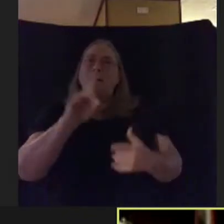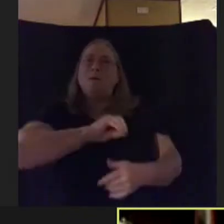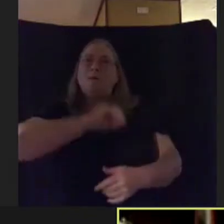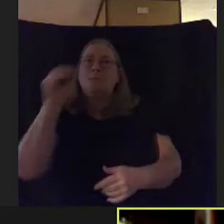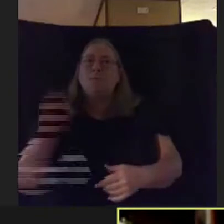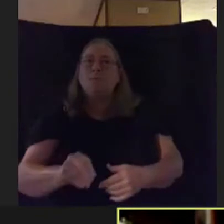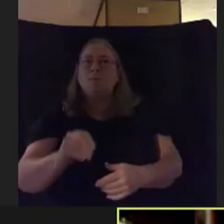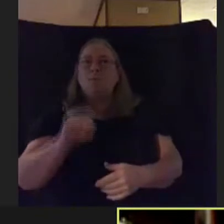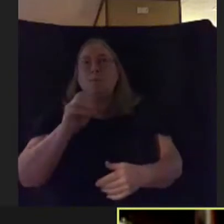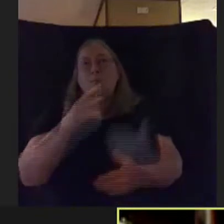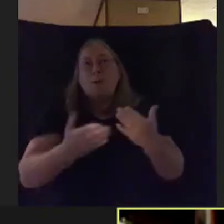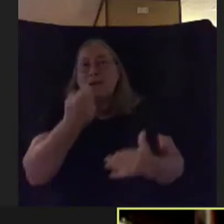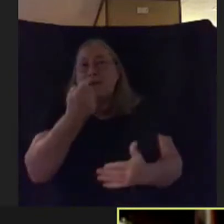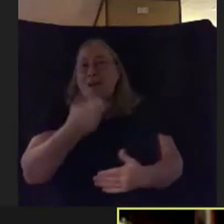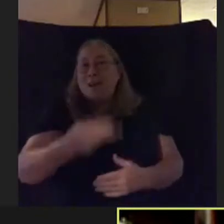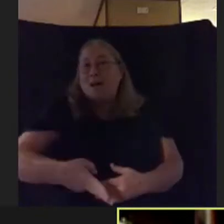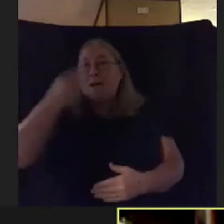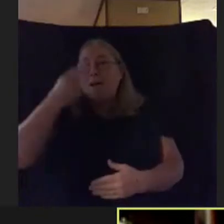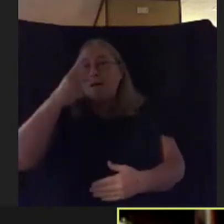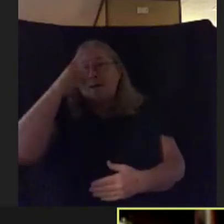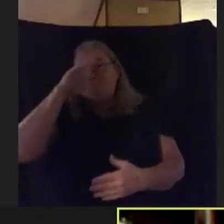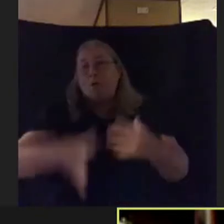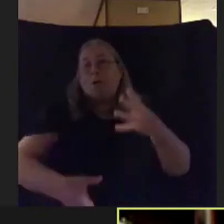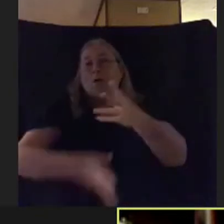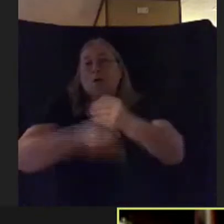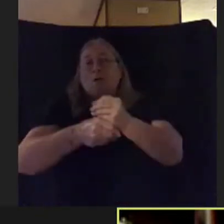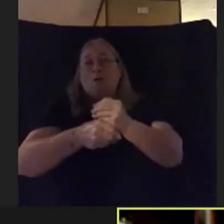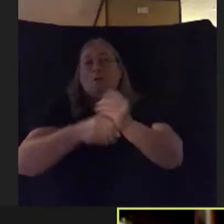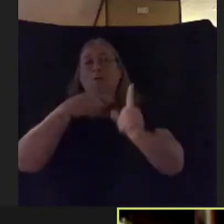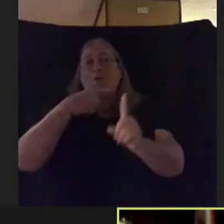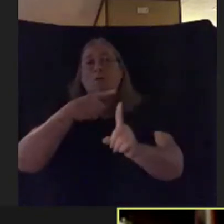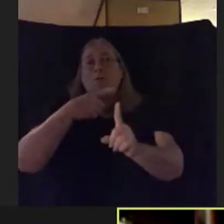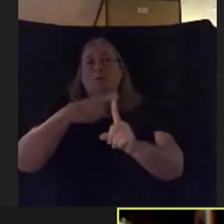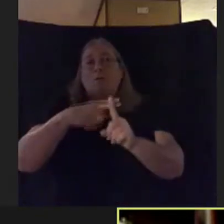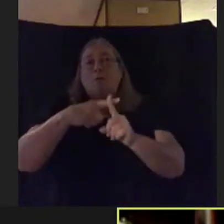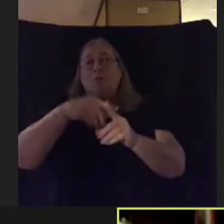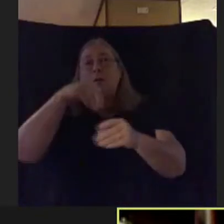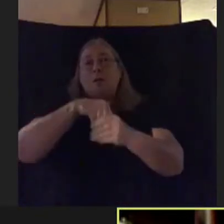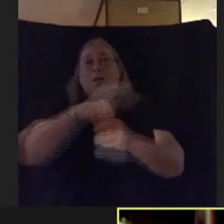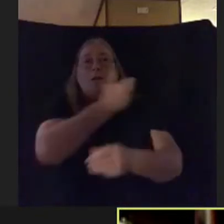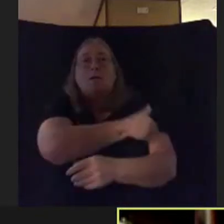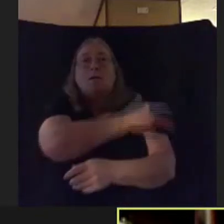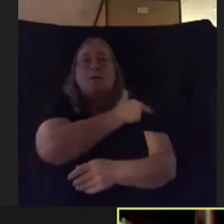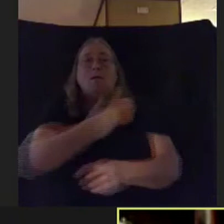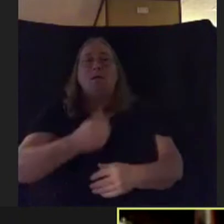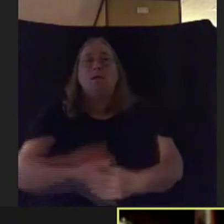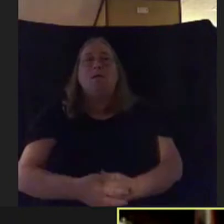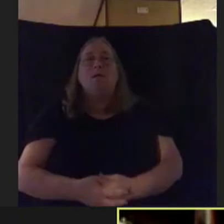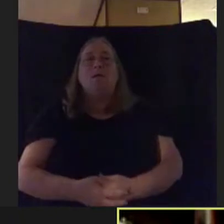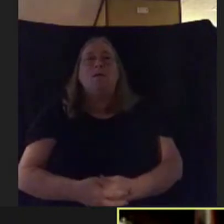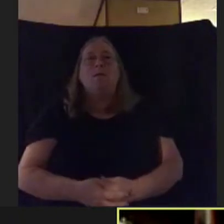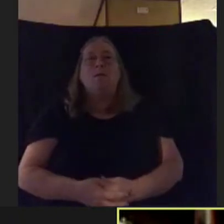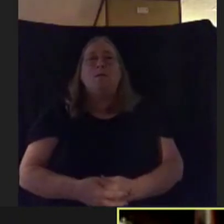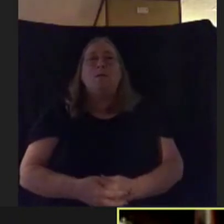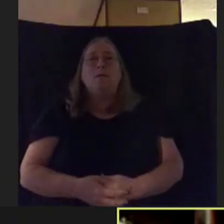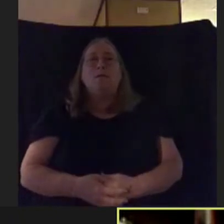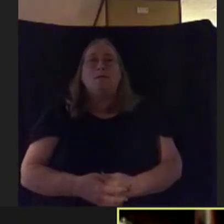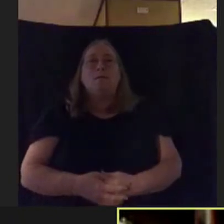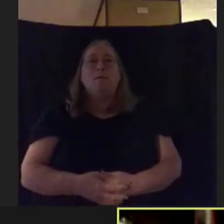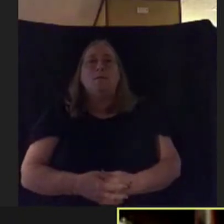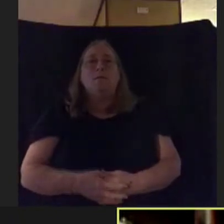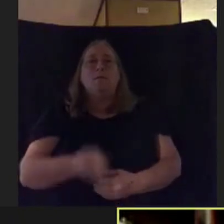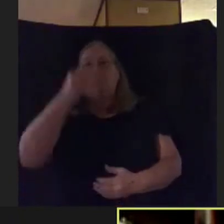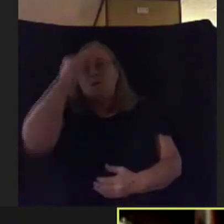bit higher, of our total cases requiring hospitalization. And so we know that, you know, the 2,200